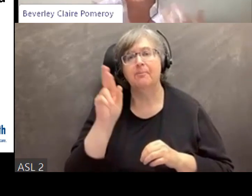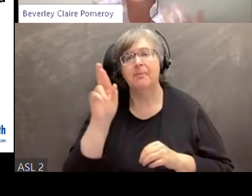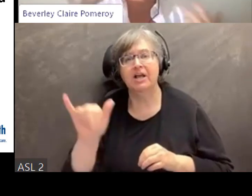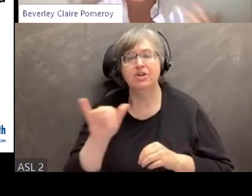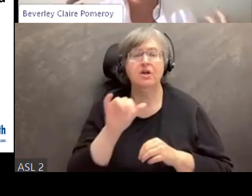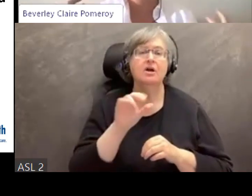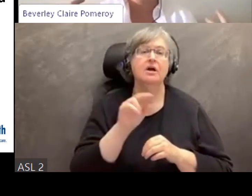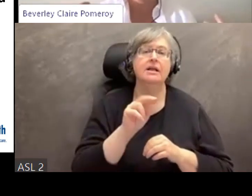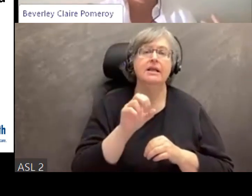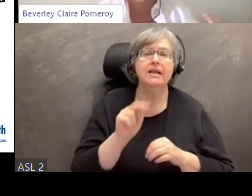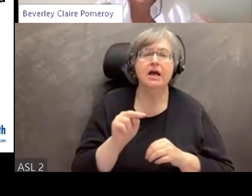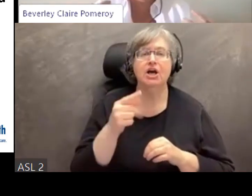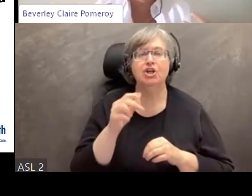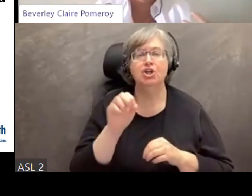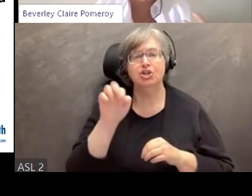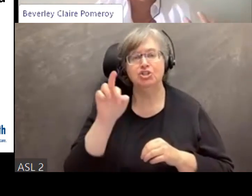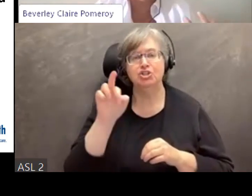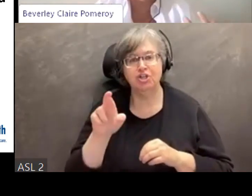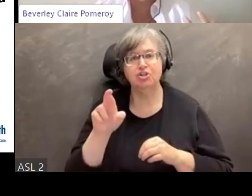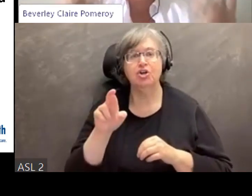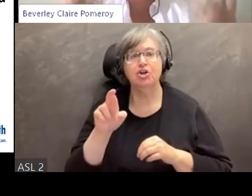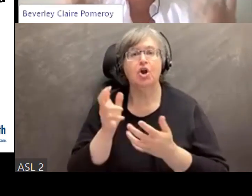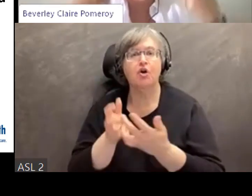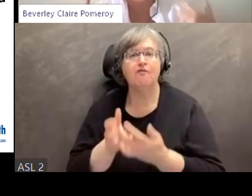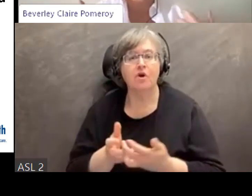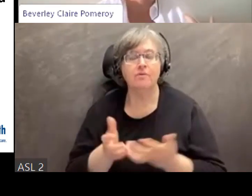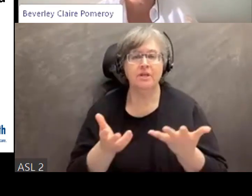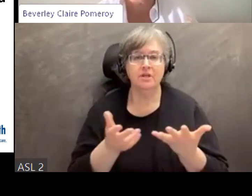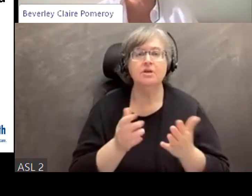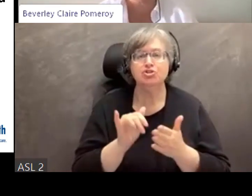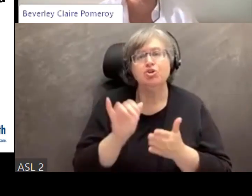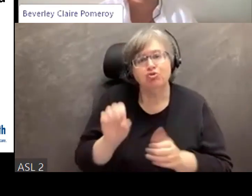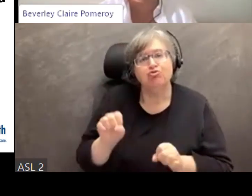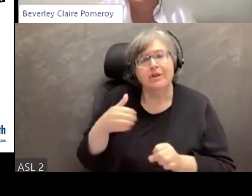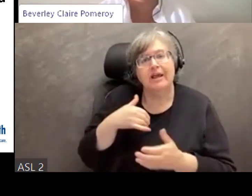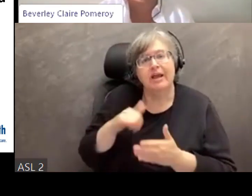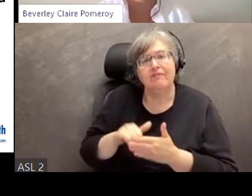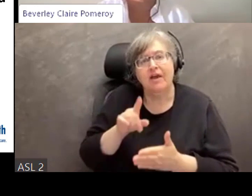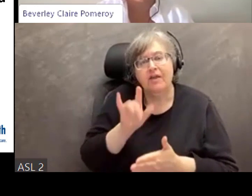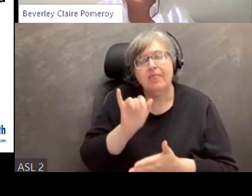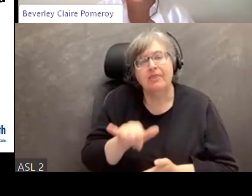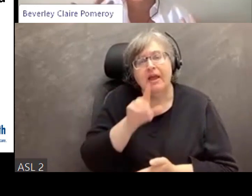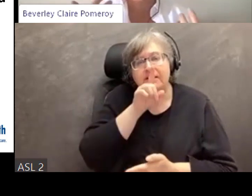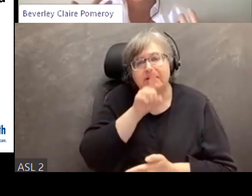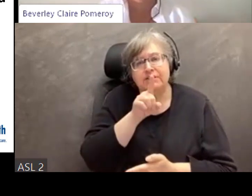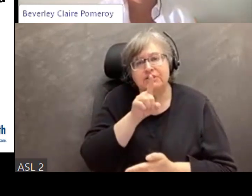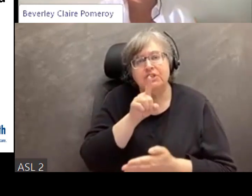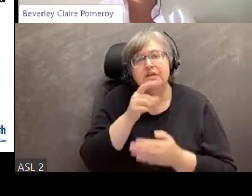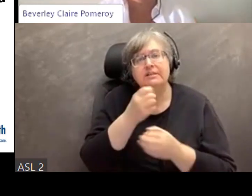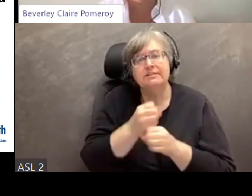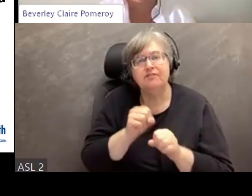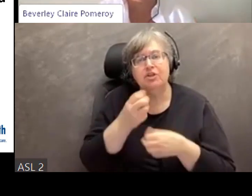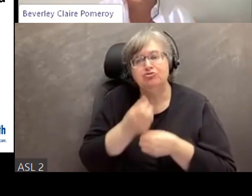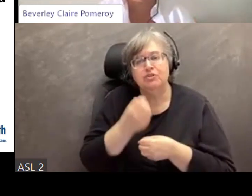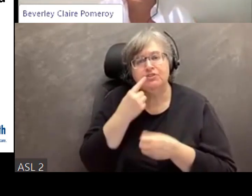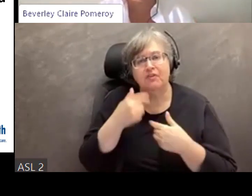non-gender conforming. So having language that reflects gender additive terms resonates with me and creates safety and trustworthiness for me.